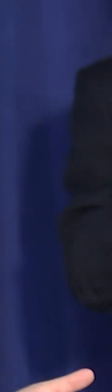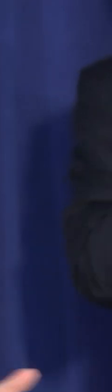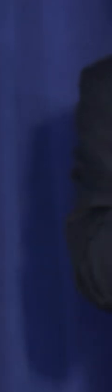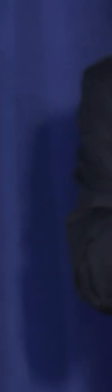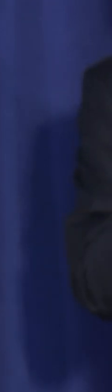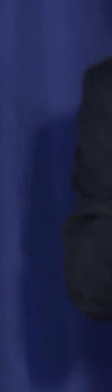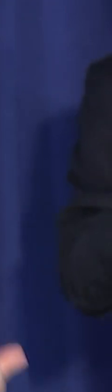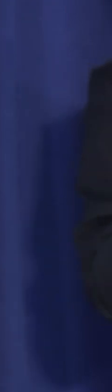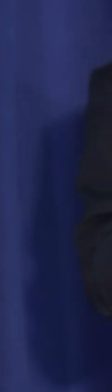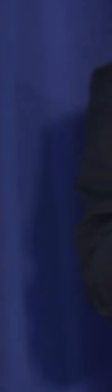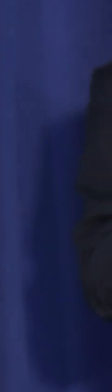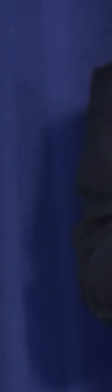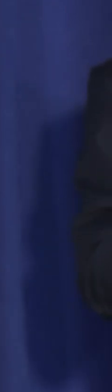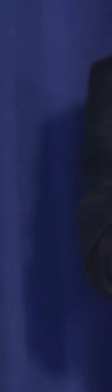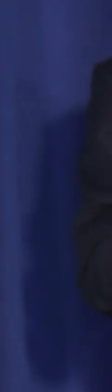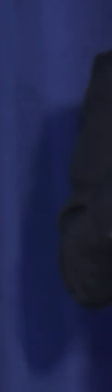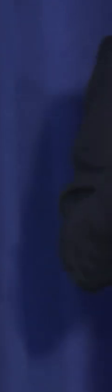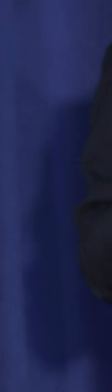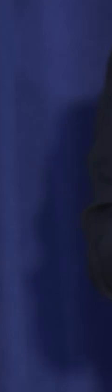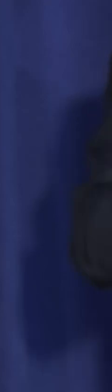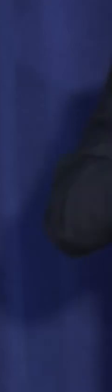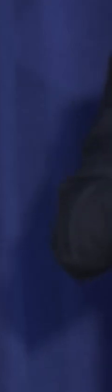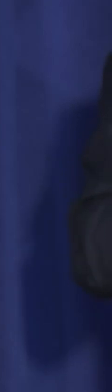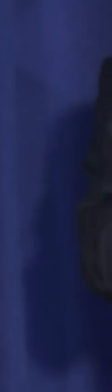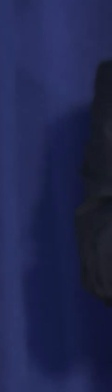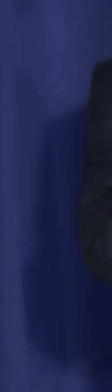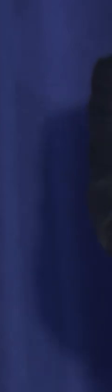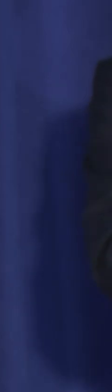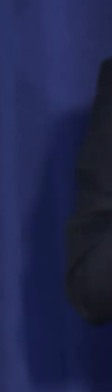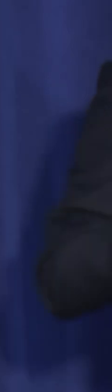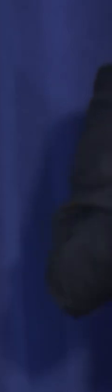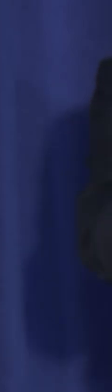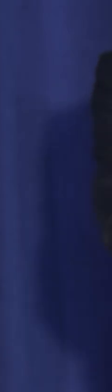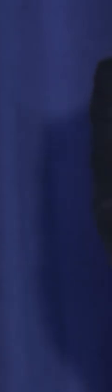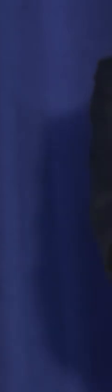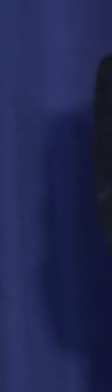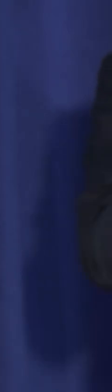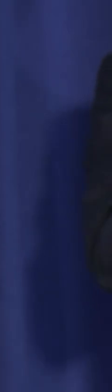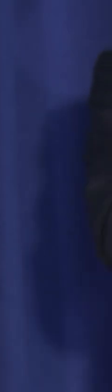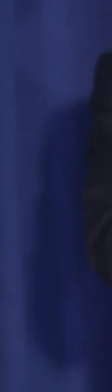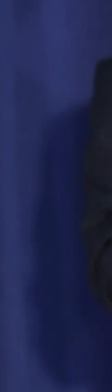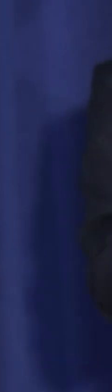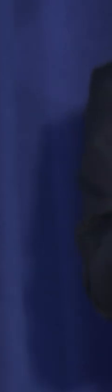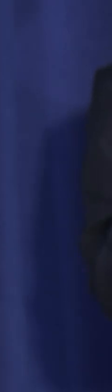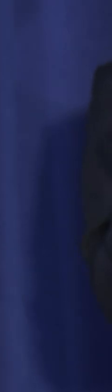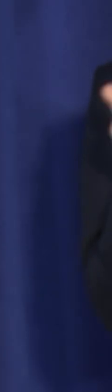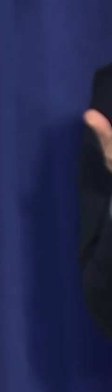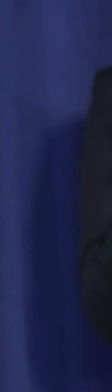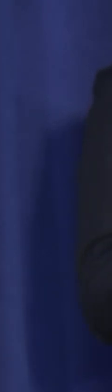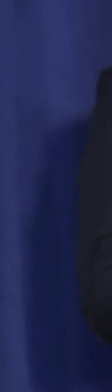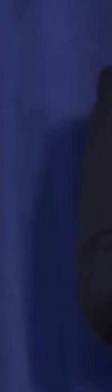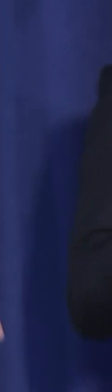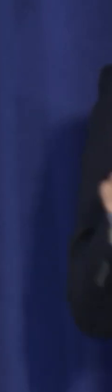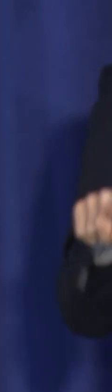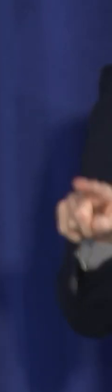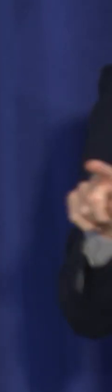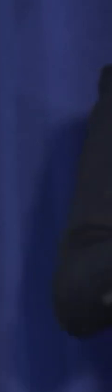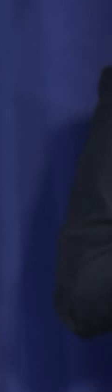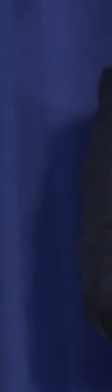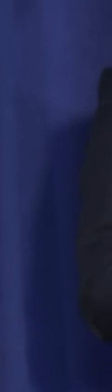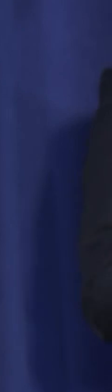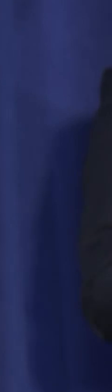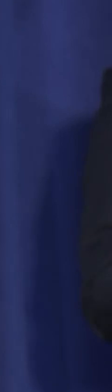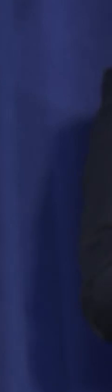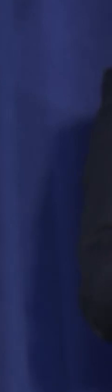true for everybody. There are people who got their vaccine and didn't have any improvement. I will tell you, broadly, it seems the risk for